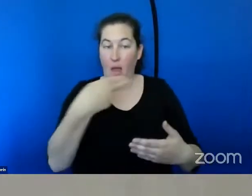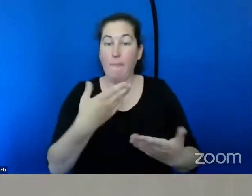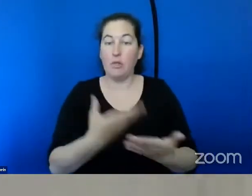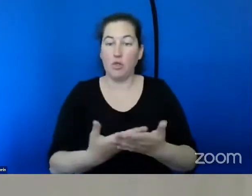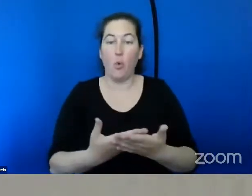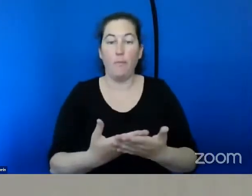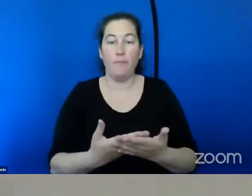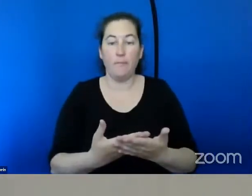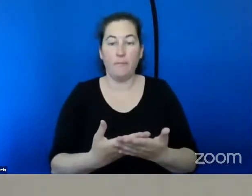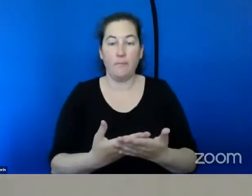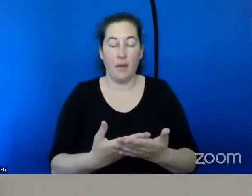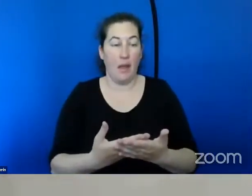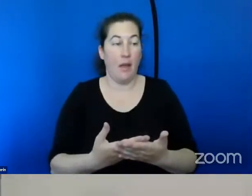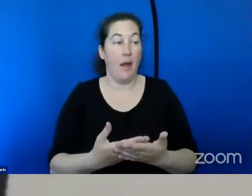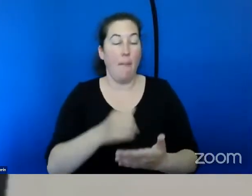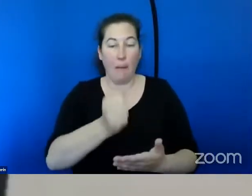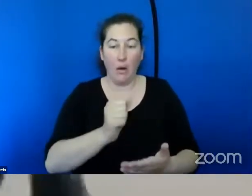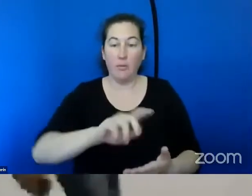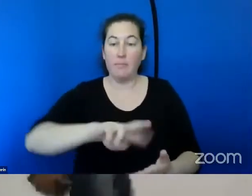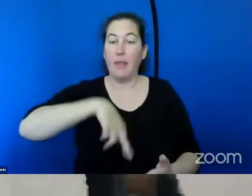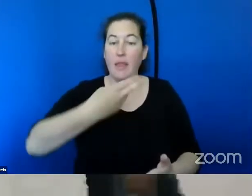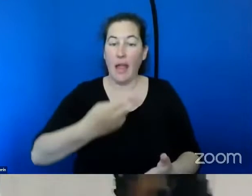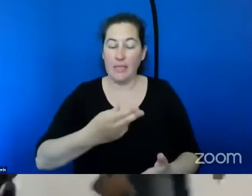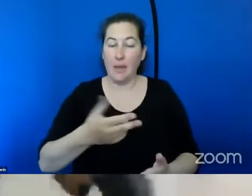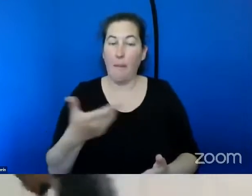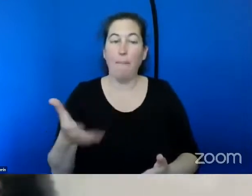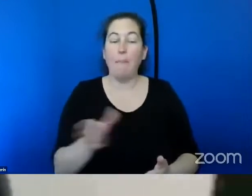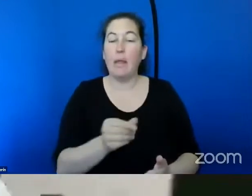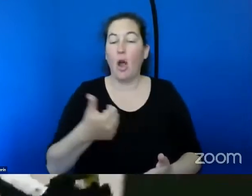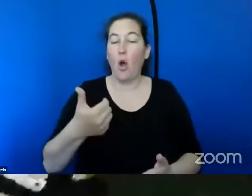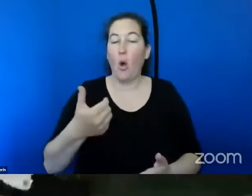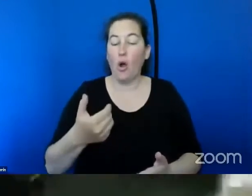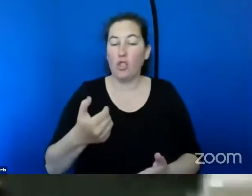here. 145 is on the clock.